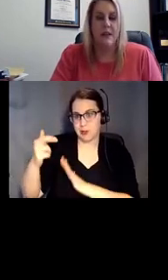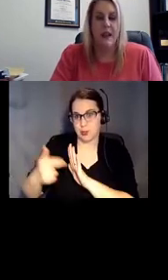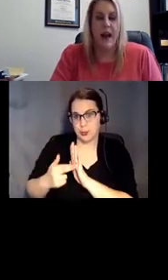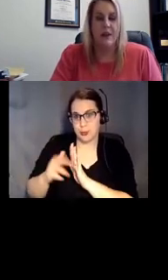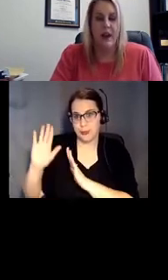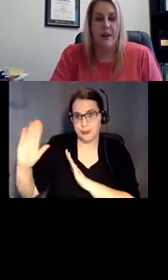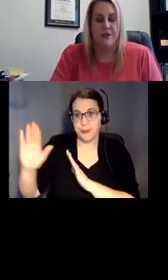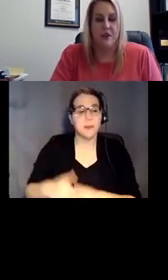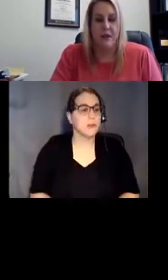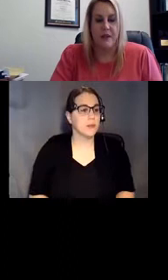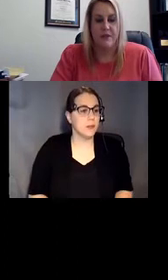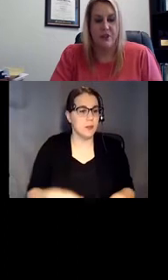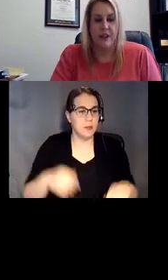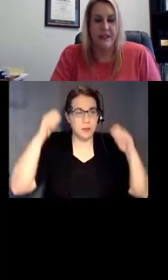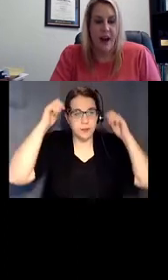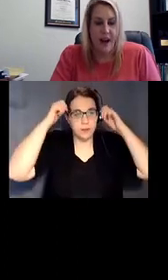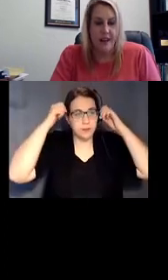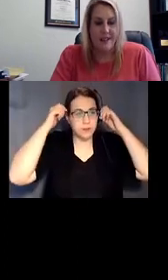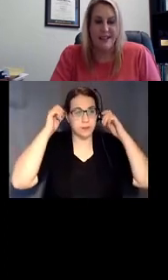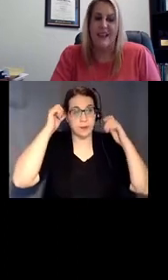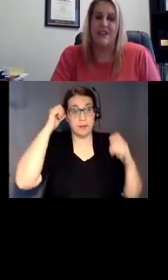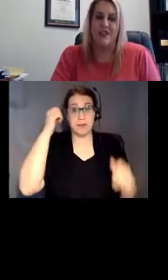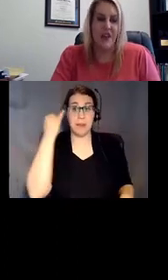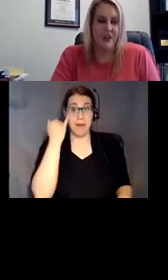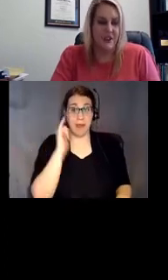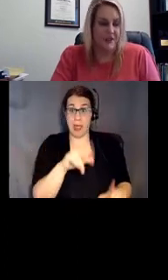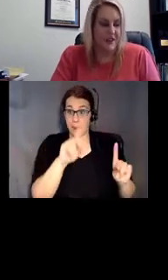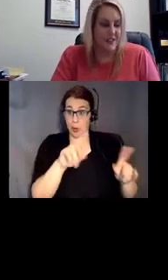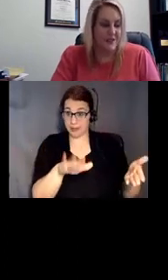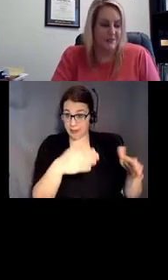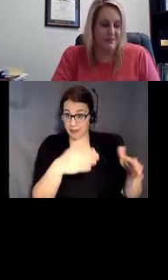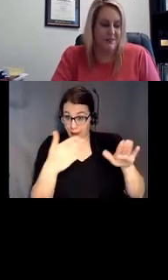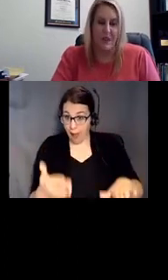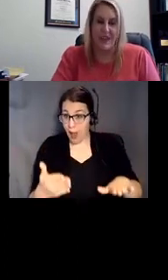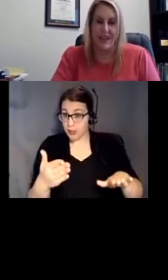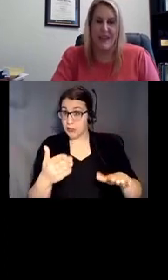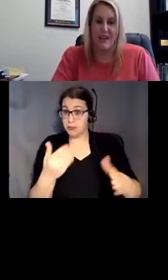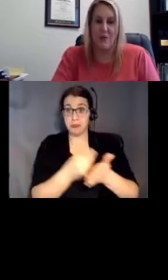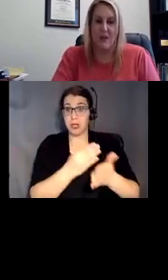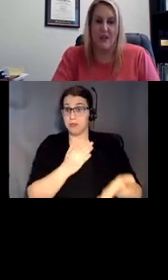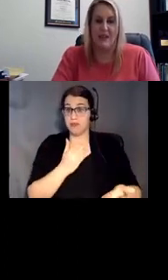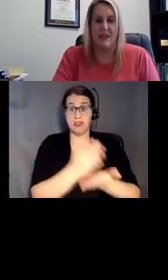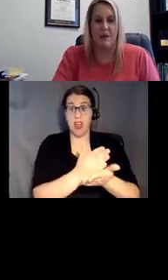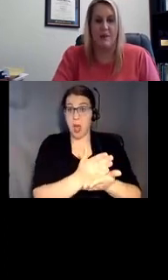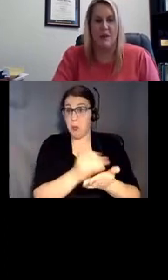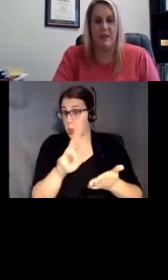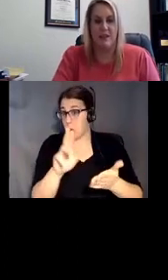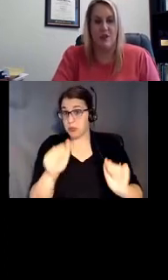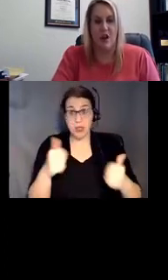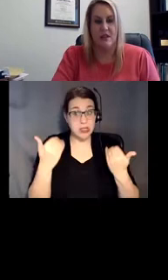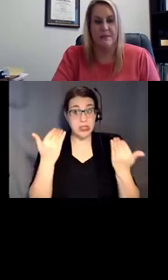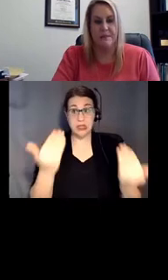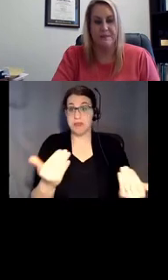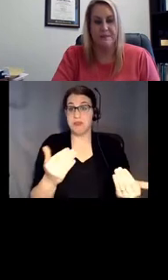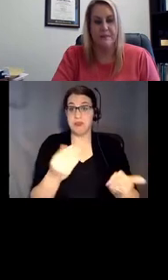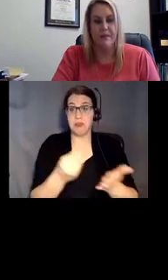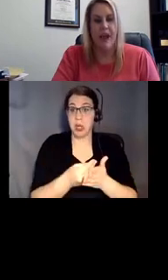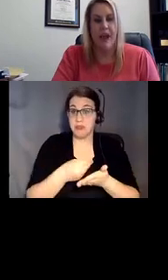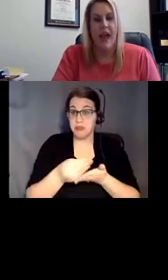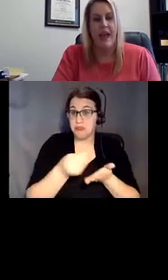disbursements be allowed after a beneficiary dies? That's another difference within these supplemental needs